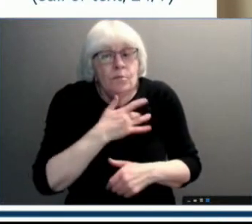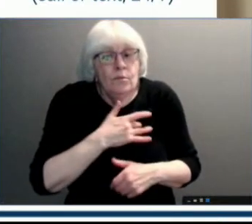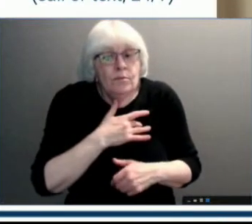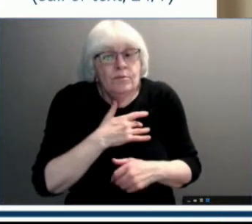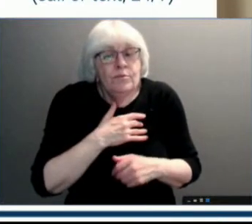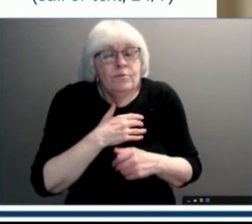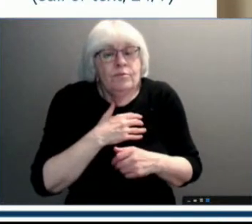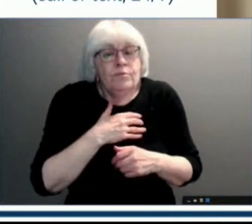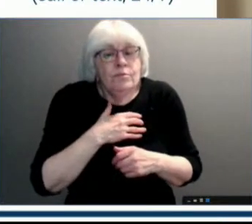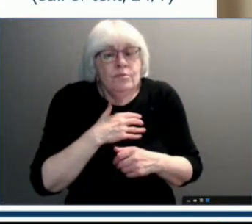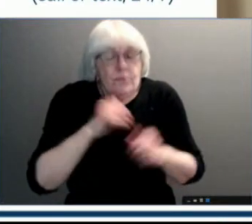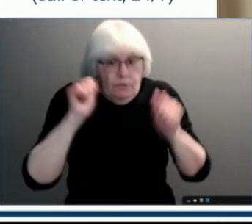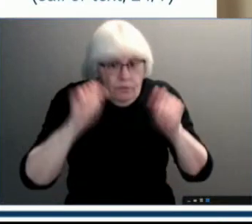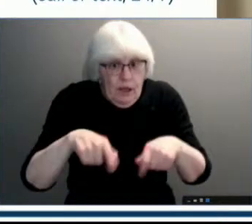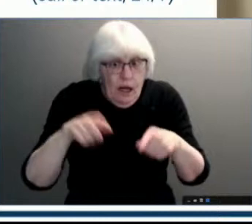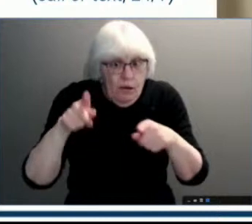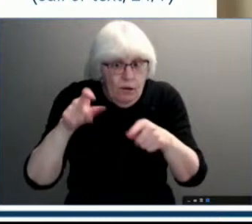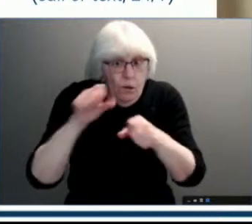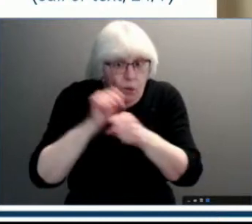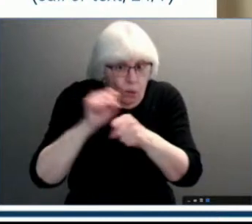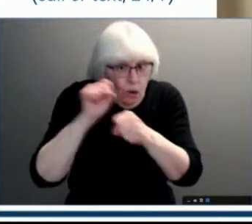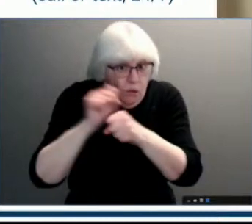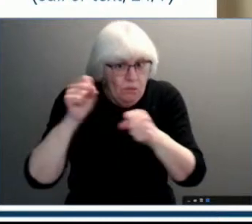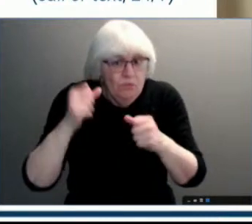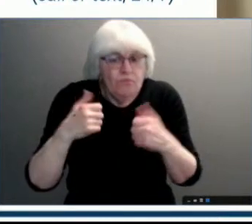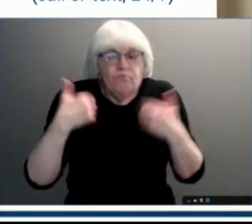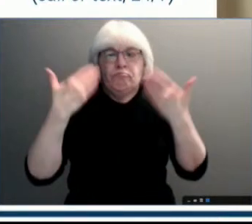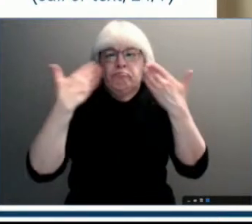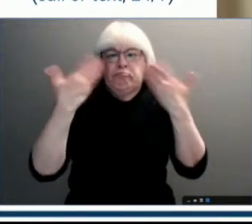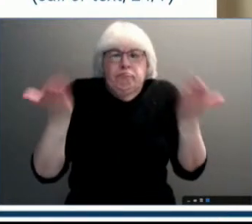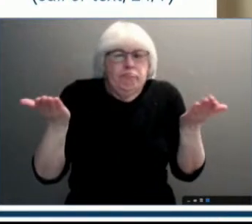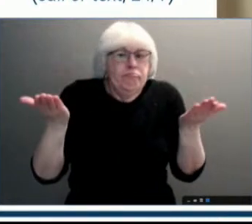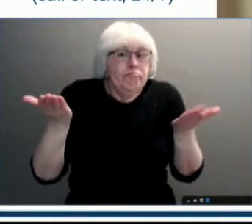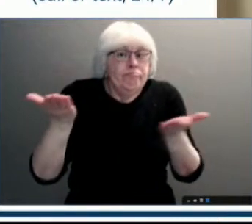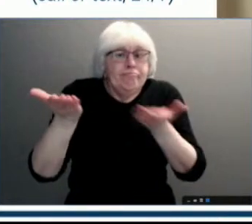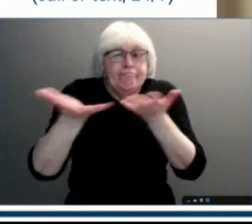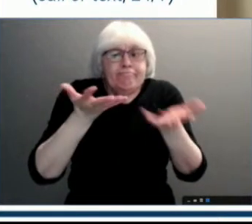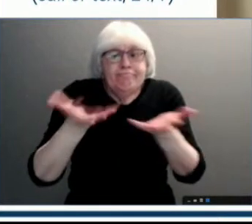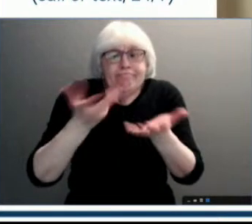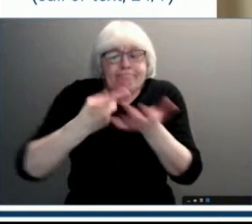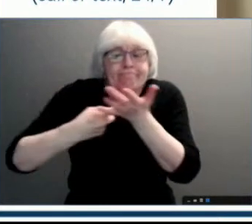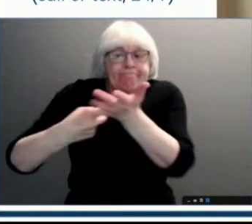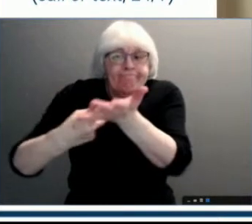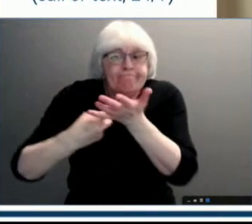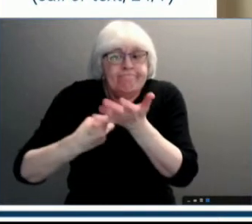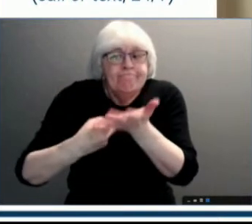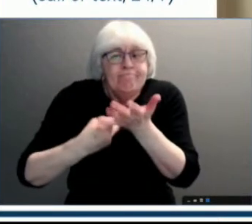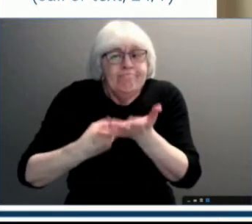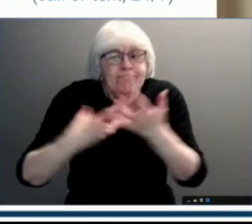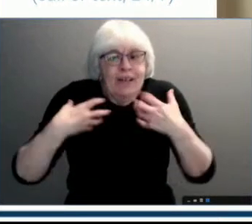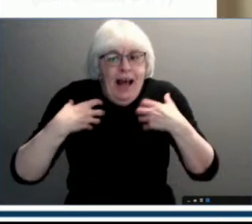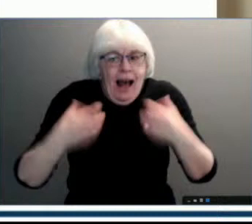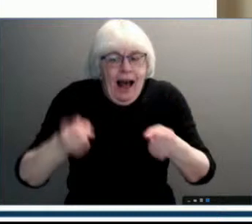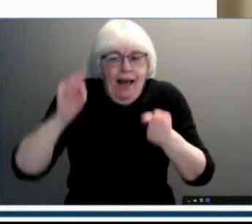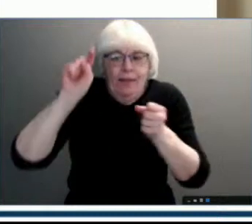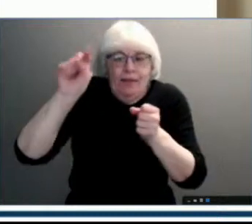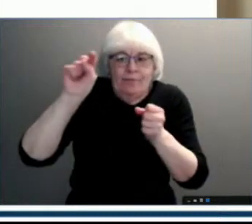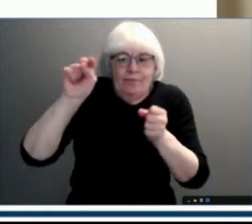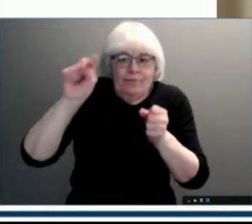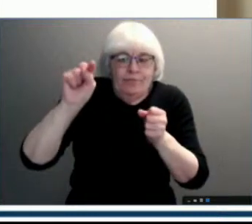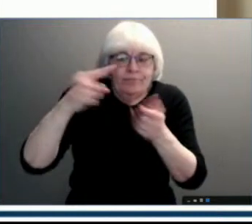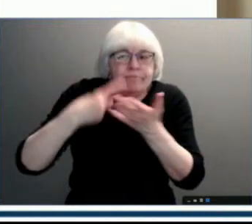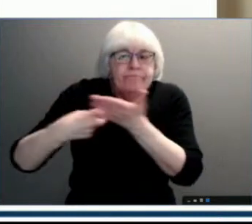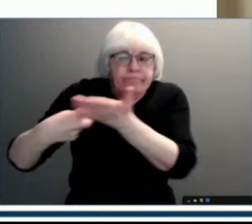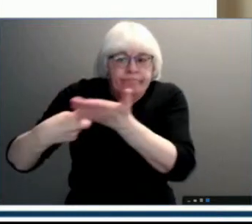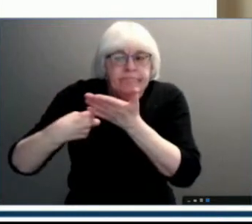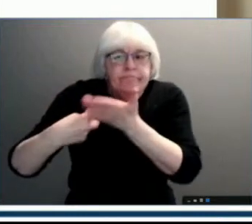Look, it's an ongoing discussion, review. I mean, our healthcare system is stressed. Our people working in healthcare are under